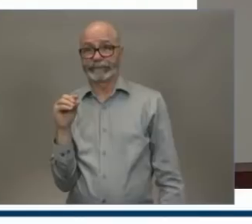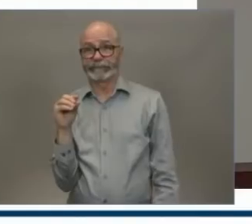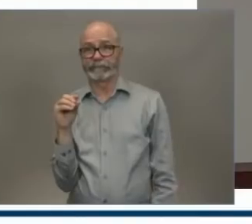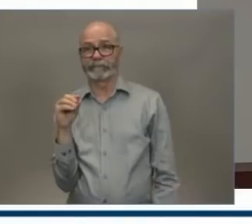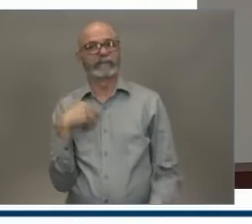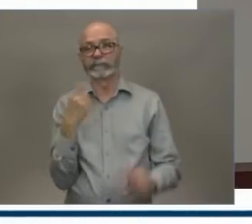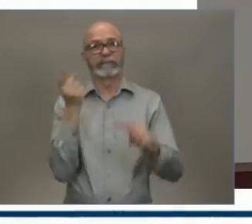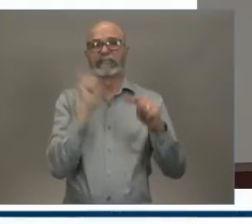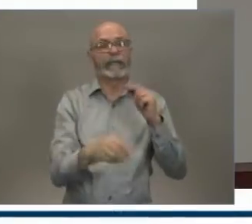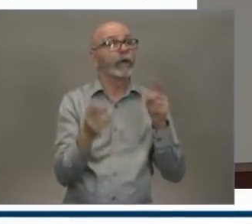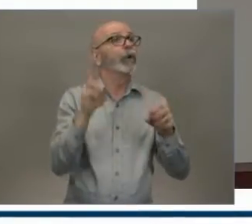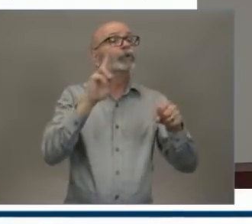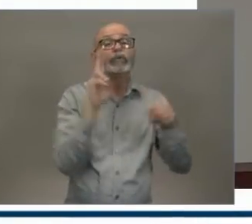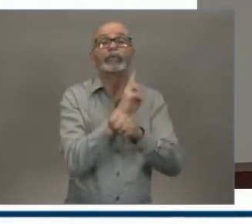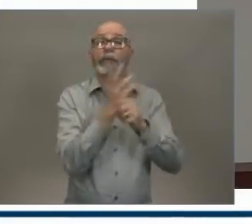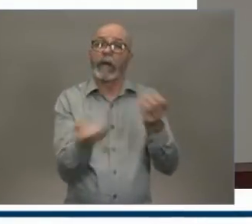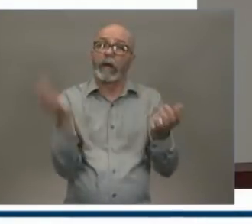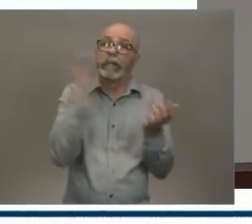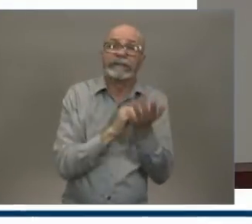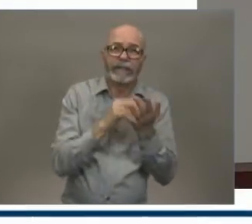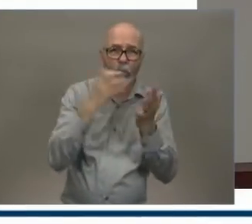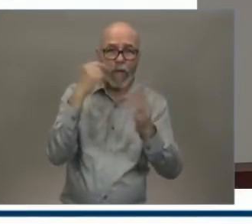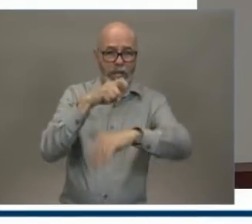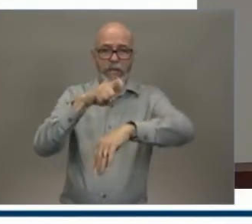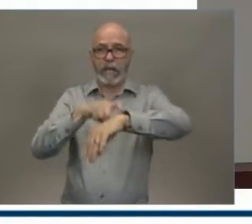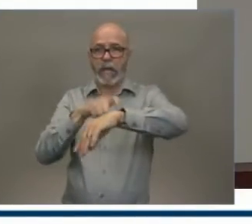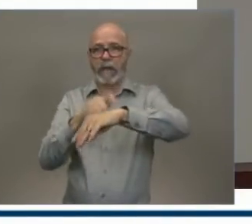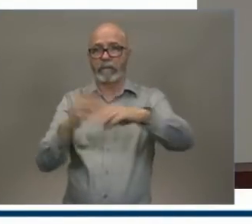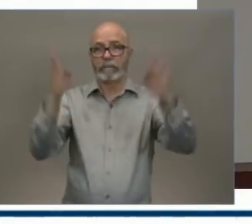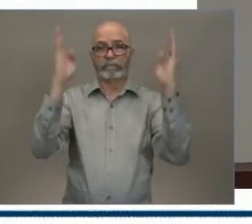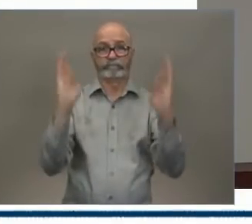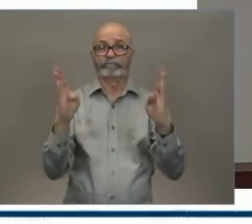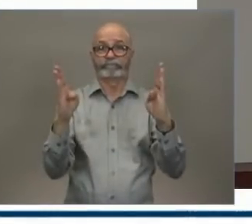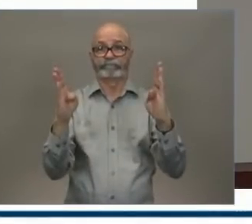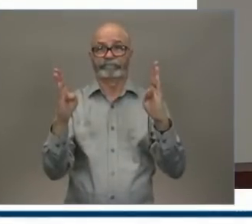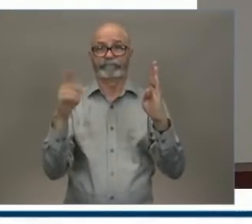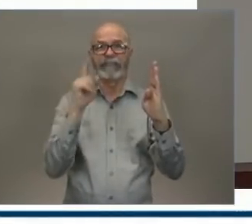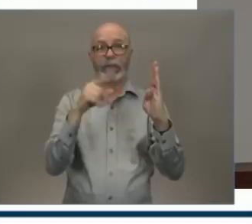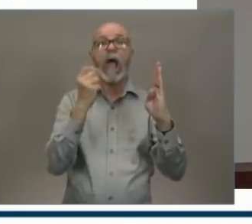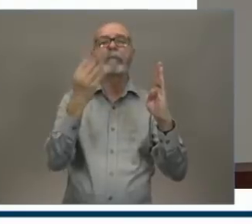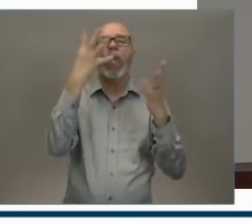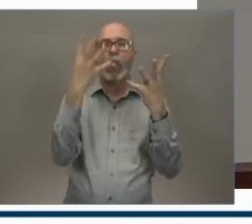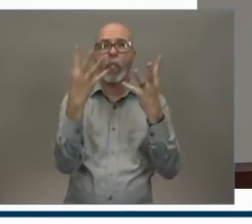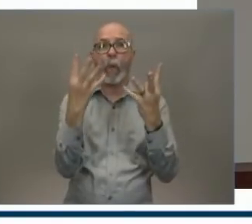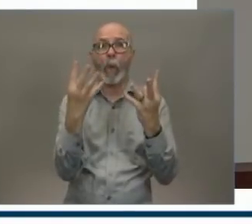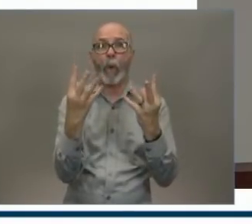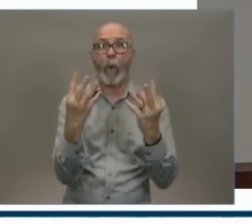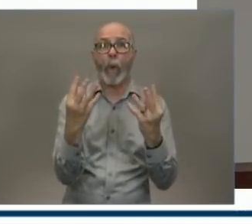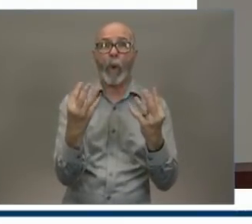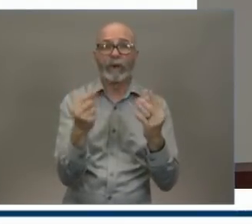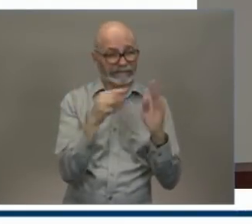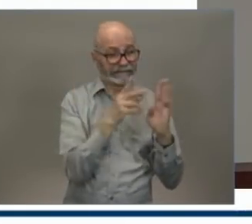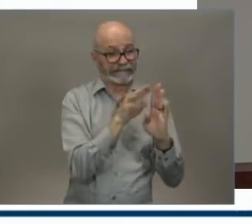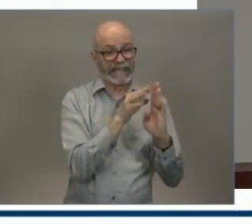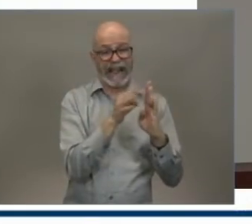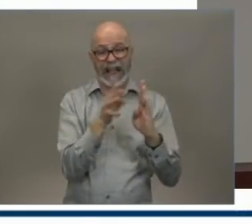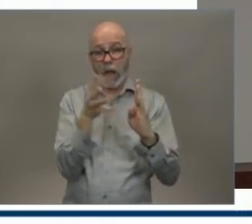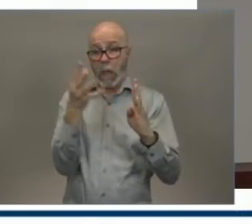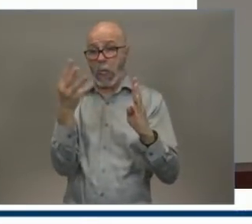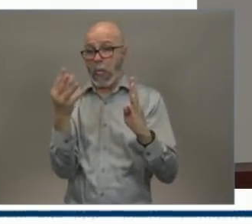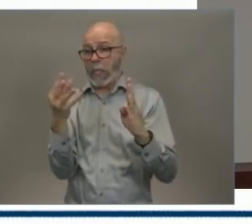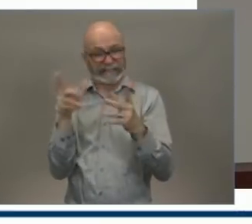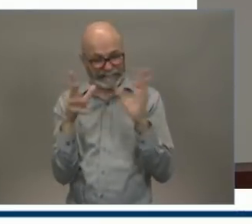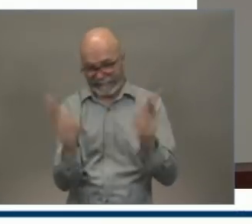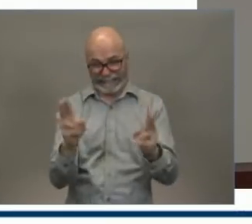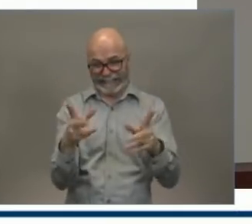during the allotted time. Once they're thawed, you have a certain number of hours before you can use them. So I think it's in reality, it's I think 28